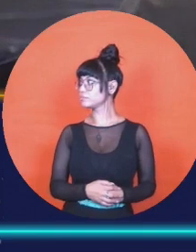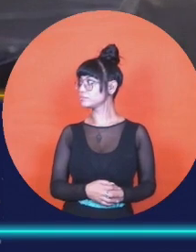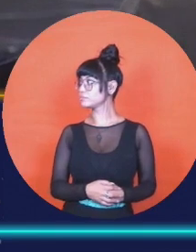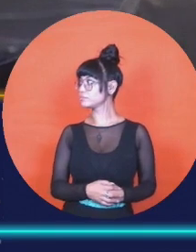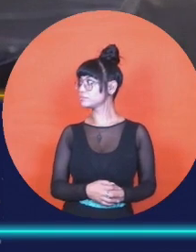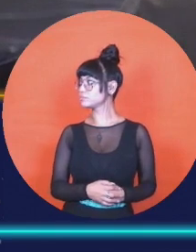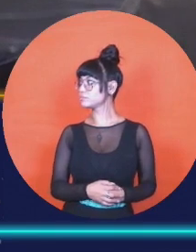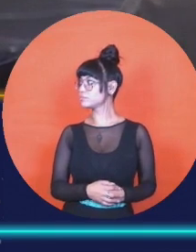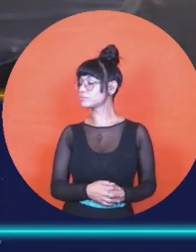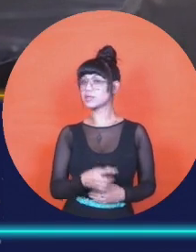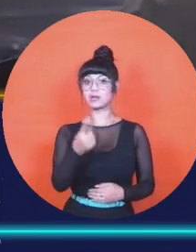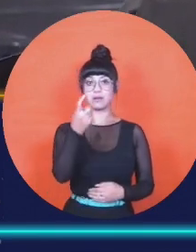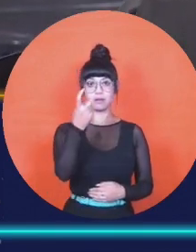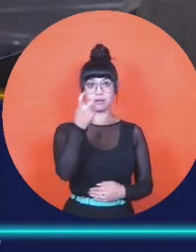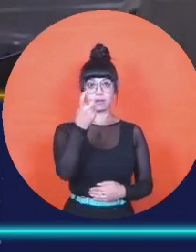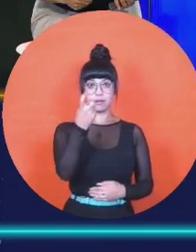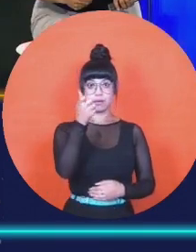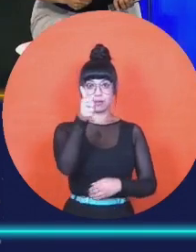Faltan 10.